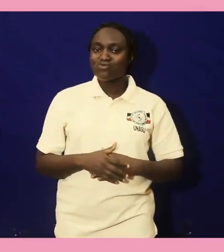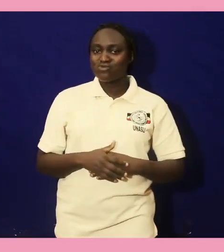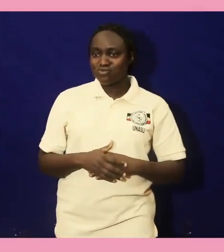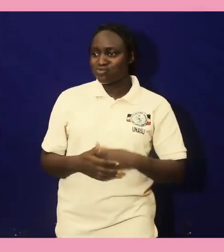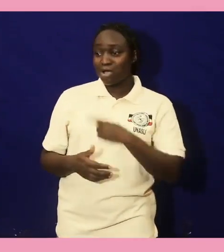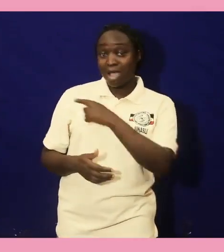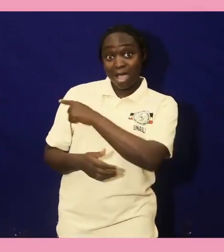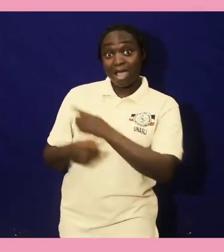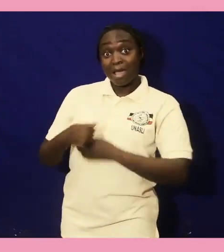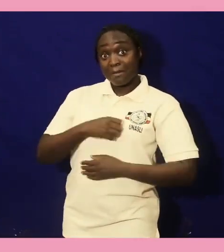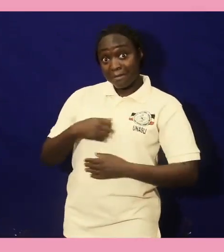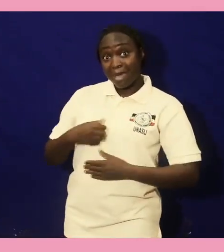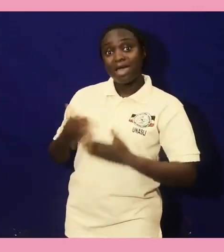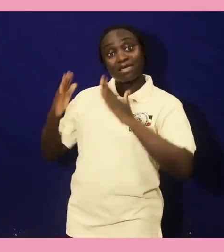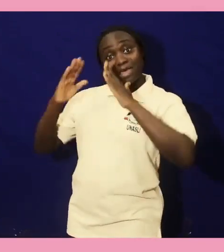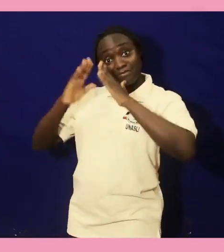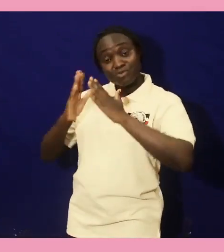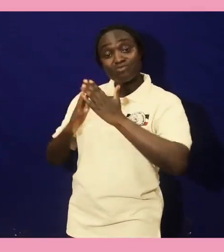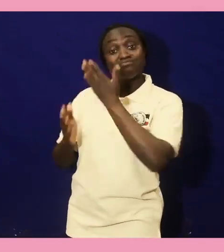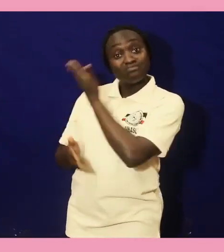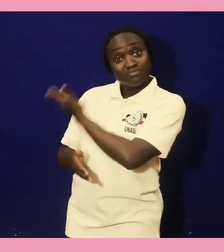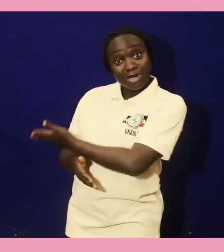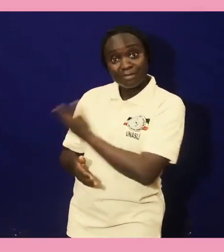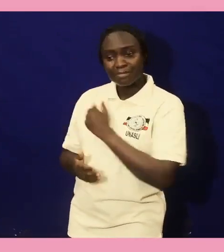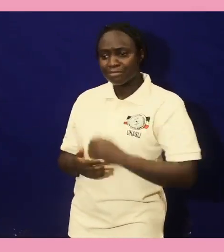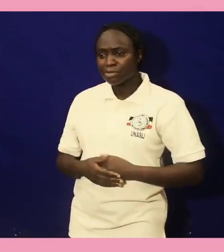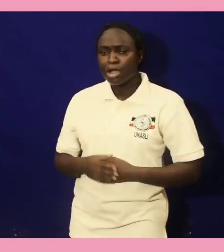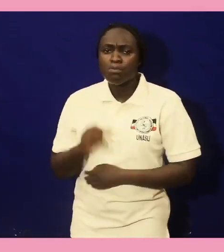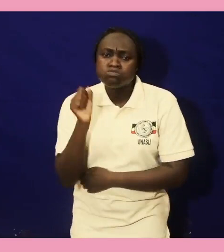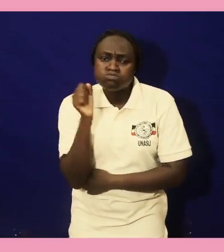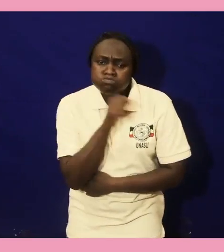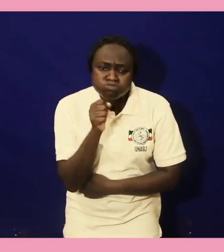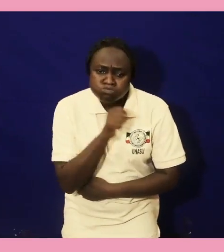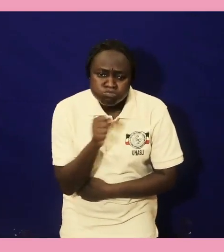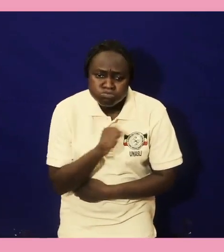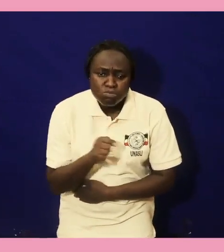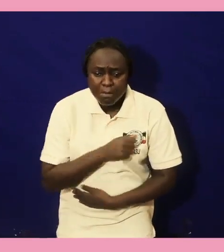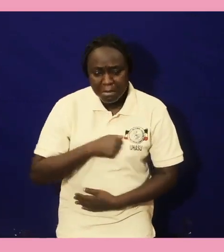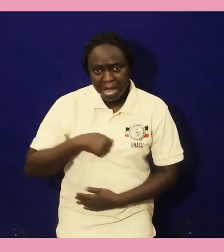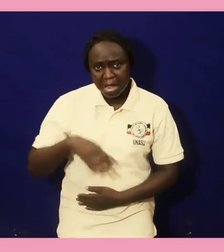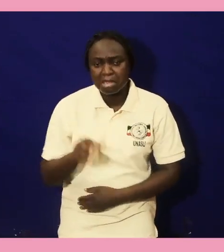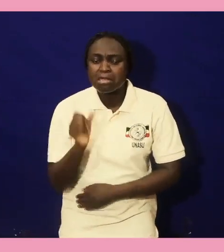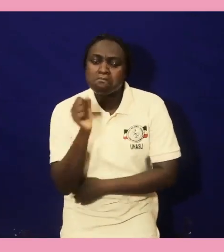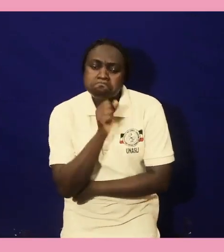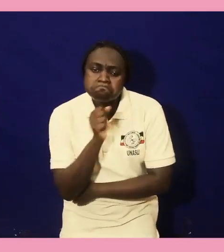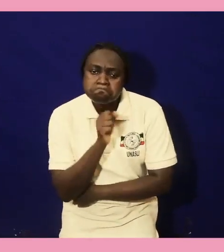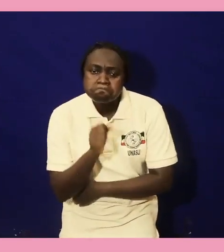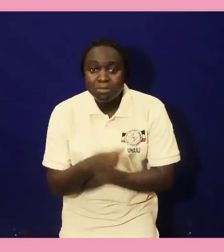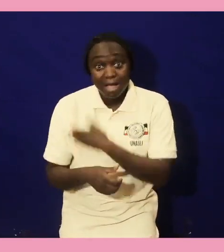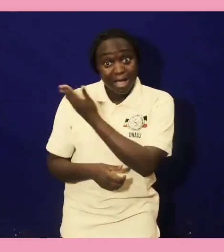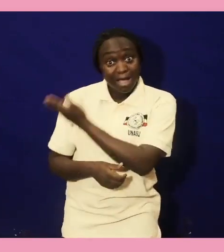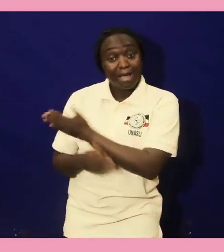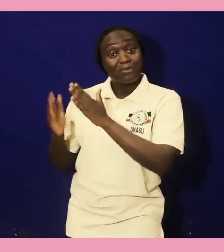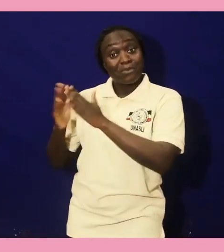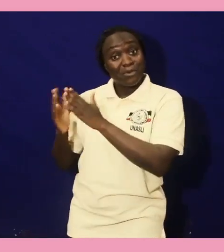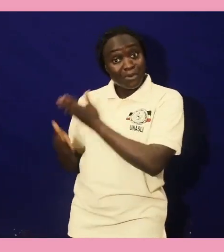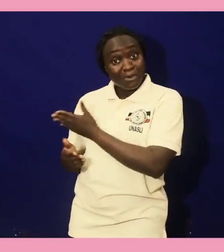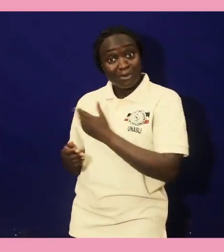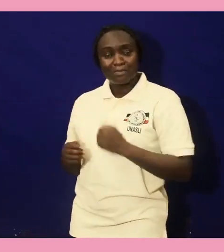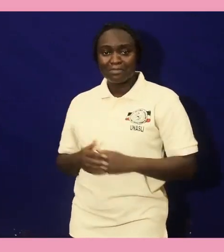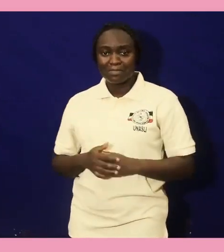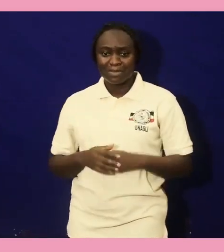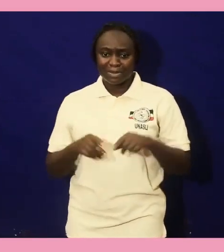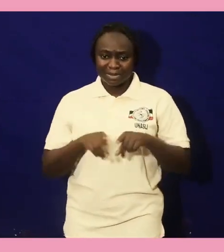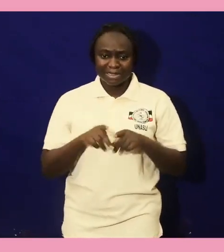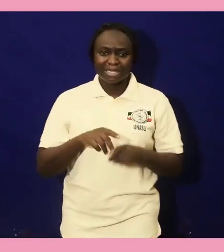mother. Mother is there. She's a person at home. There is grandmother. She